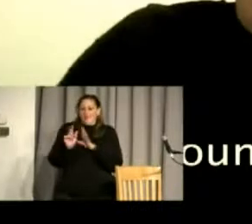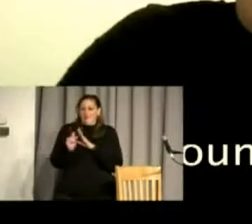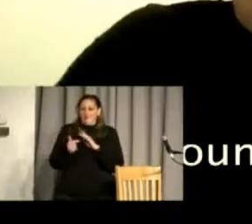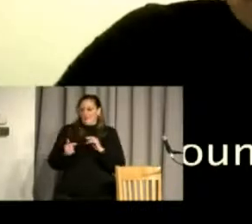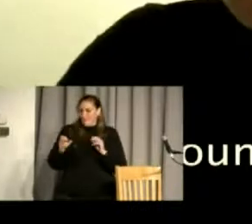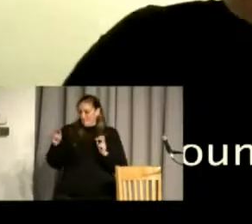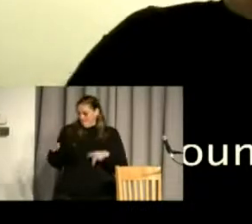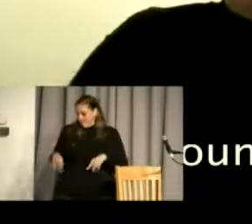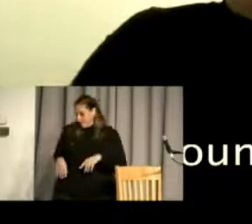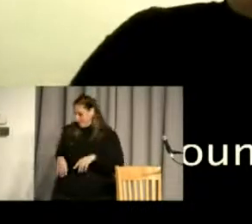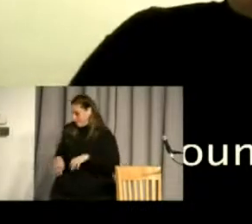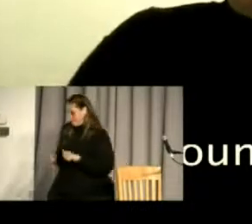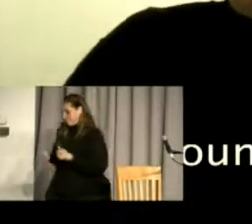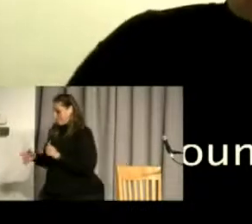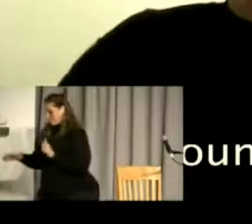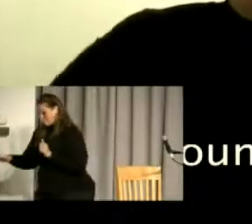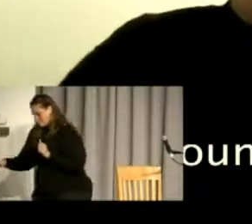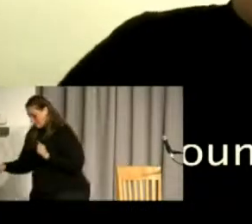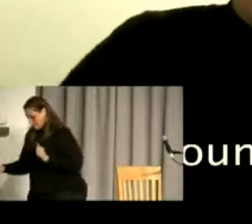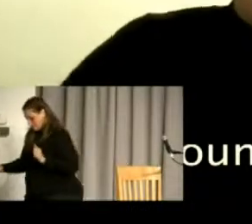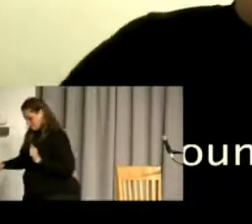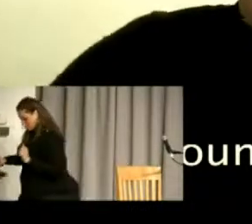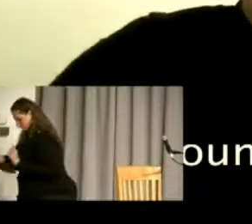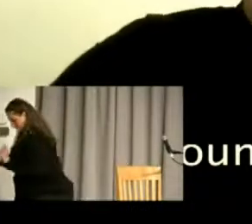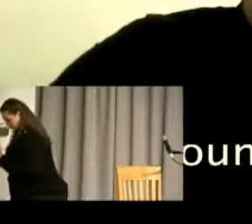in the interview.